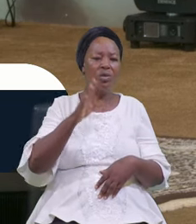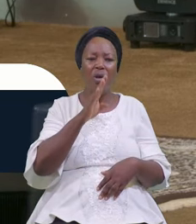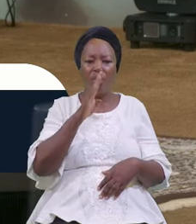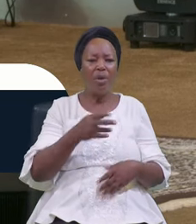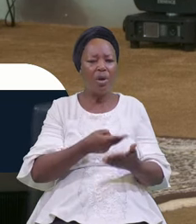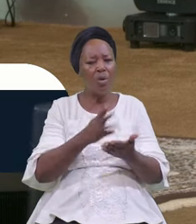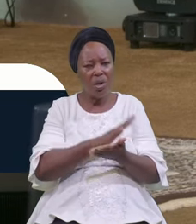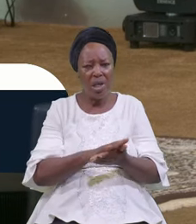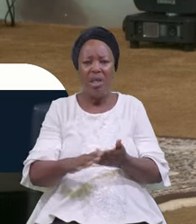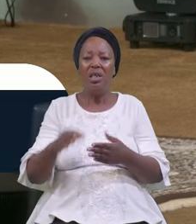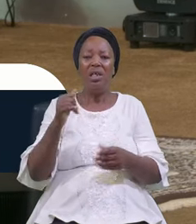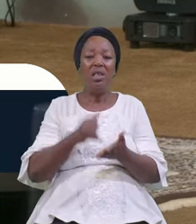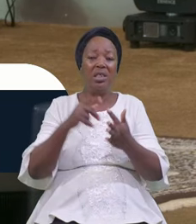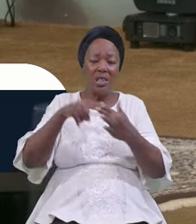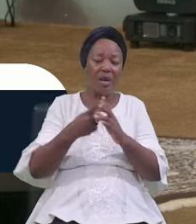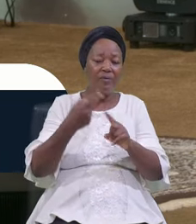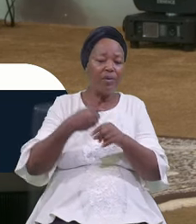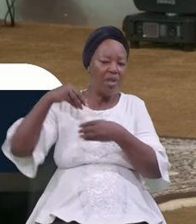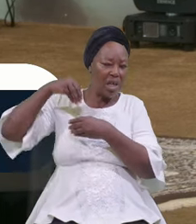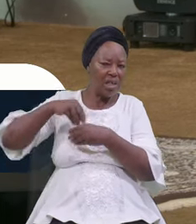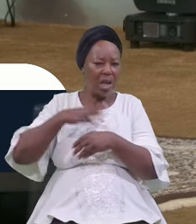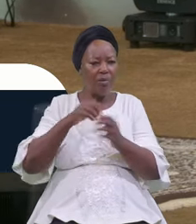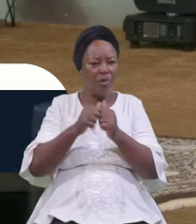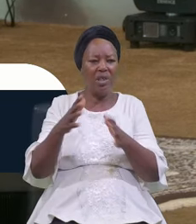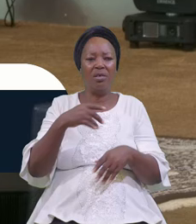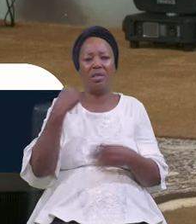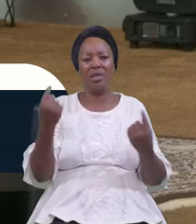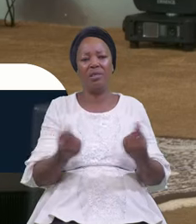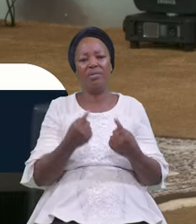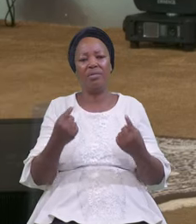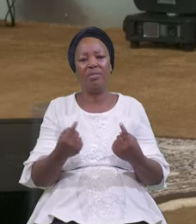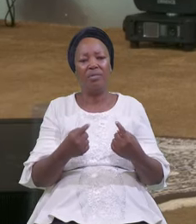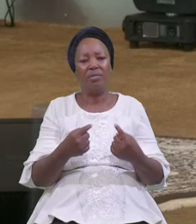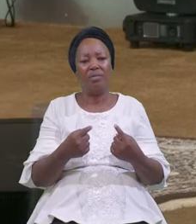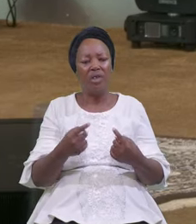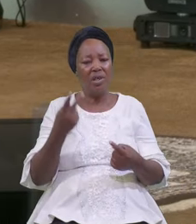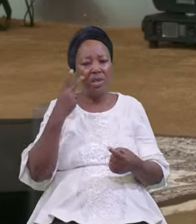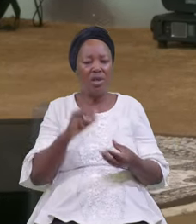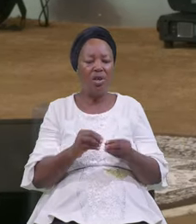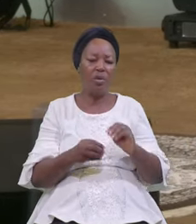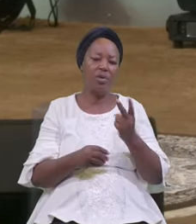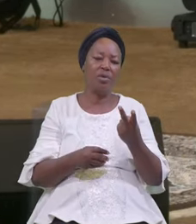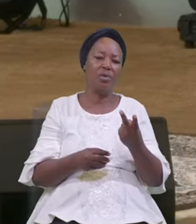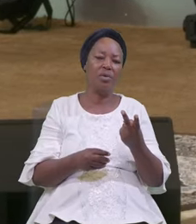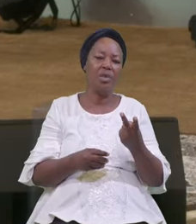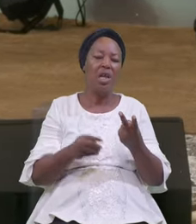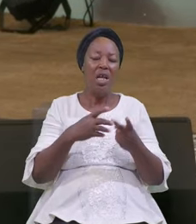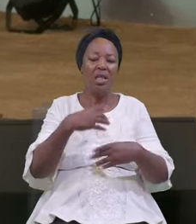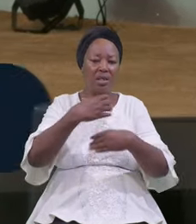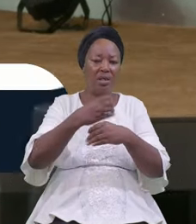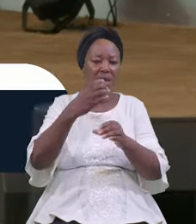on the inside? And without blemish. Look at number two here. Number two here, we're looking at